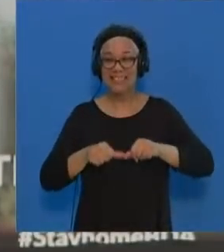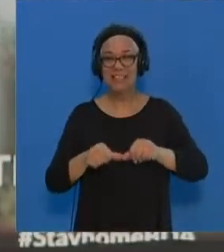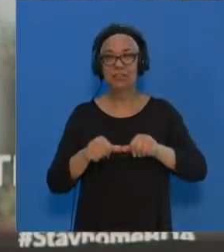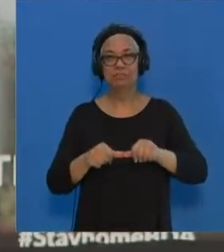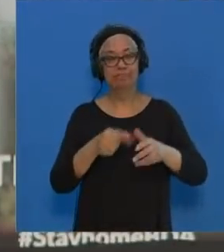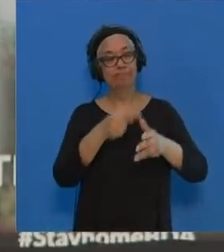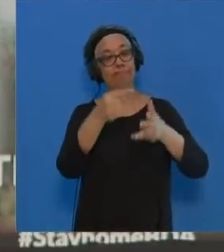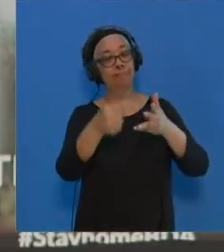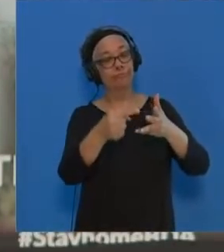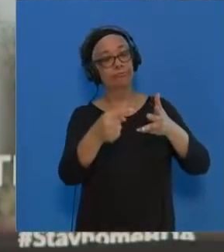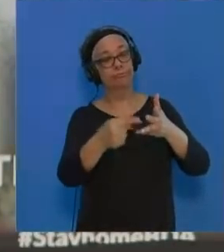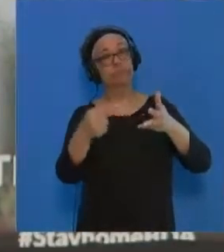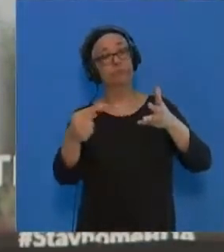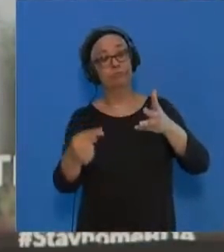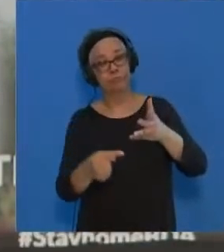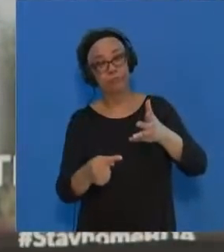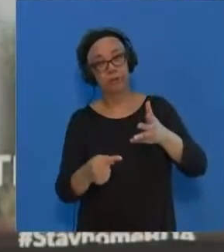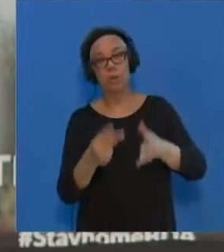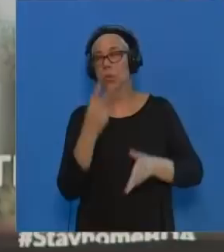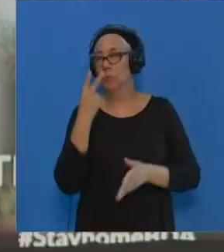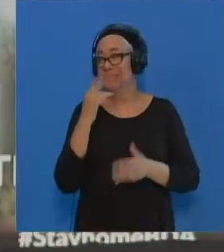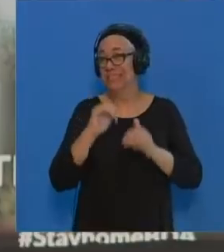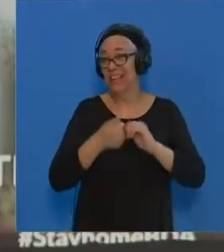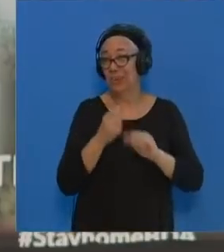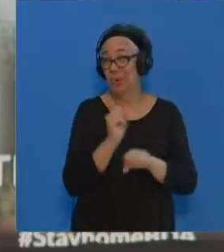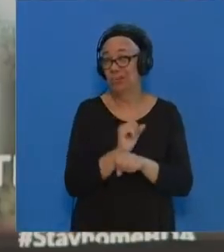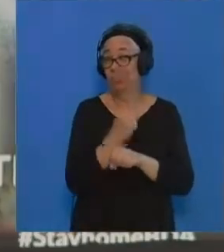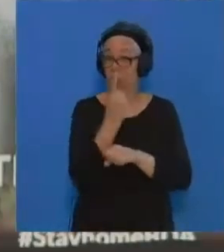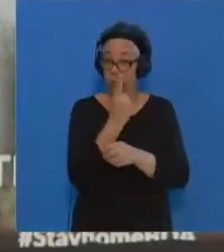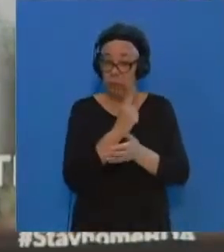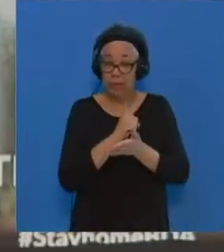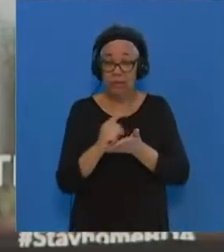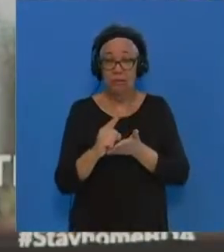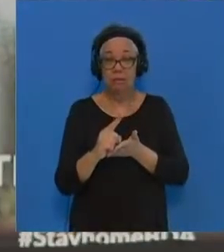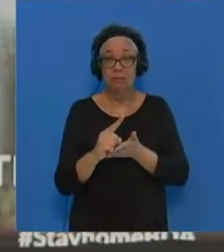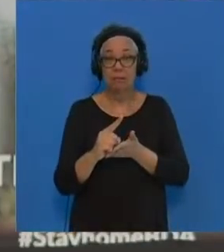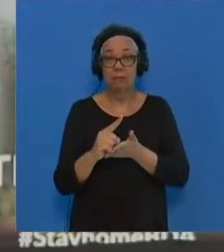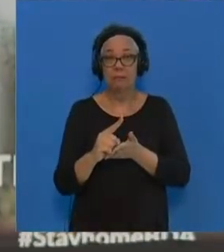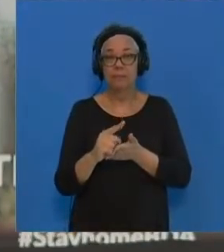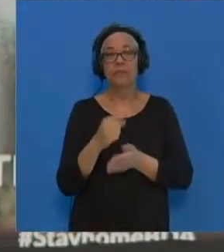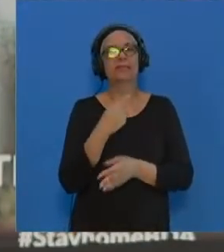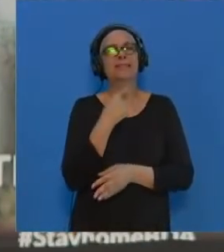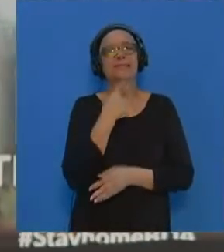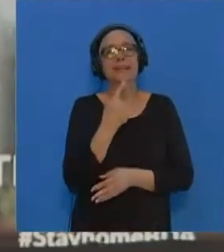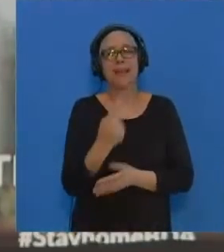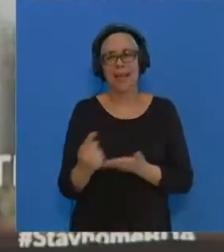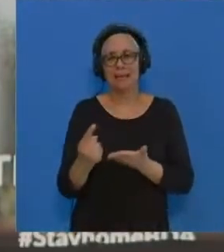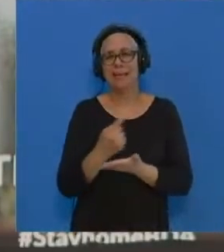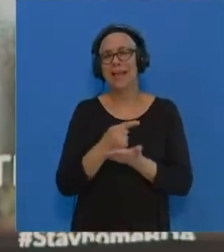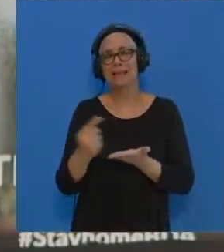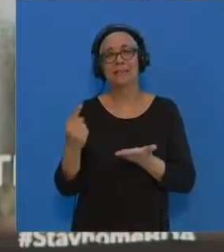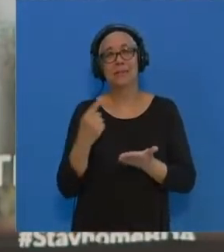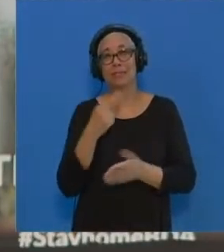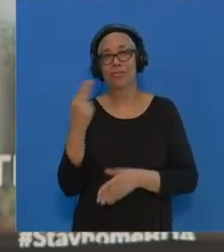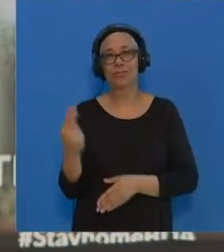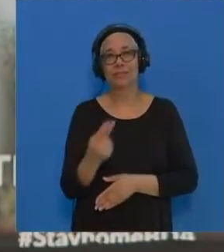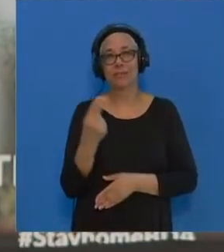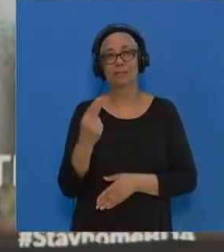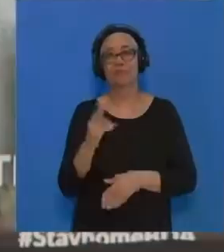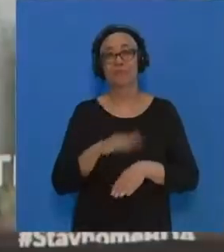approach. So we will see how it works for 1 week, and as it was said on Thursday, the curfew will